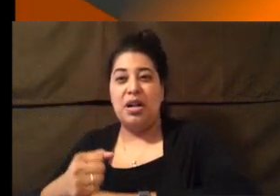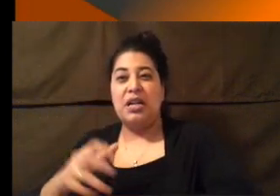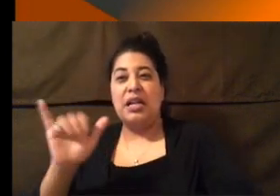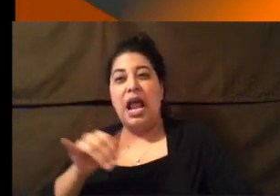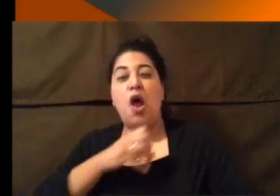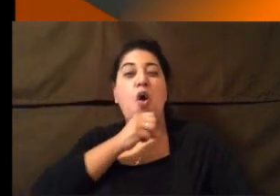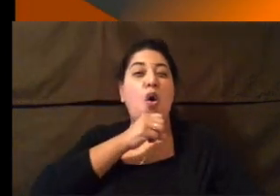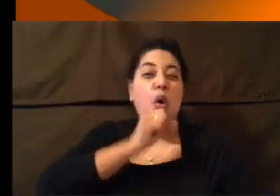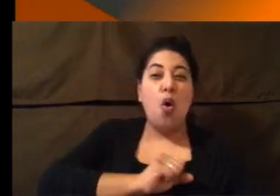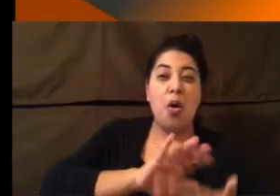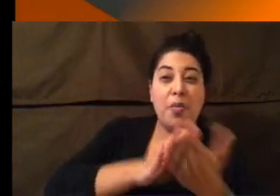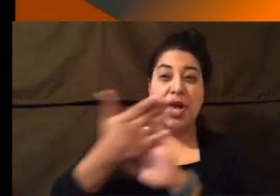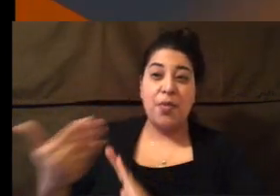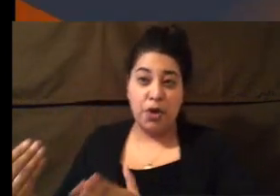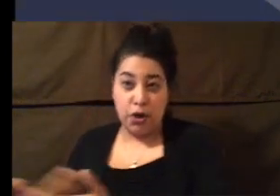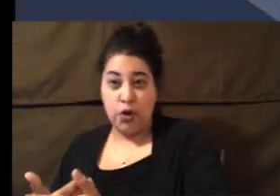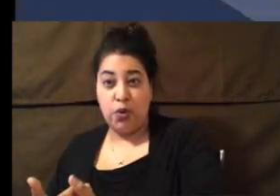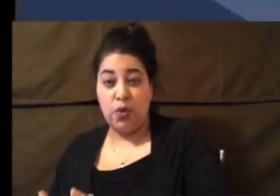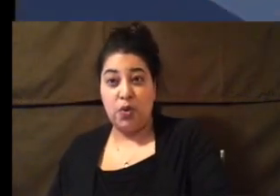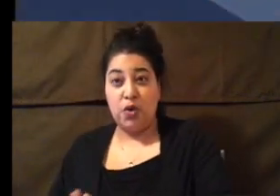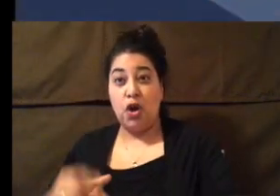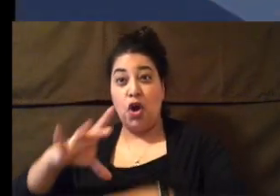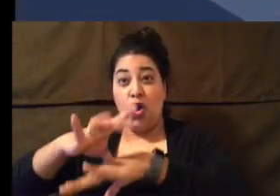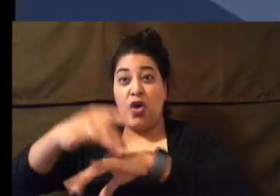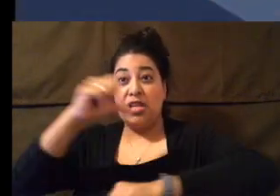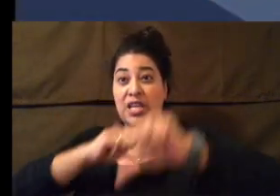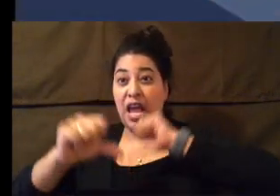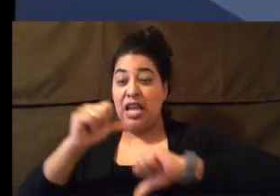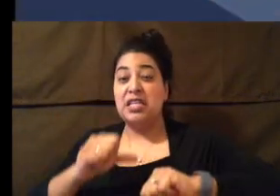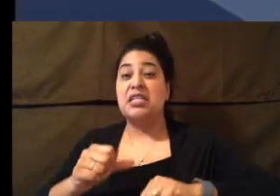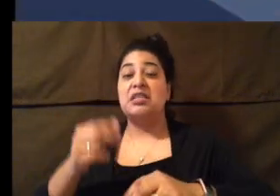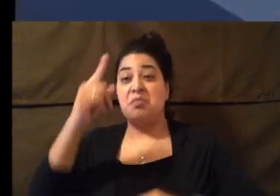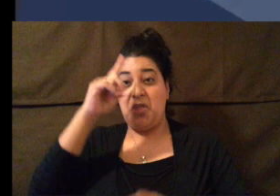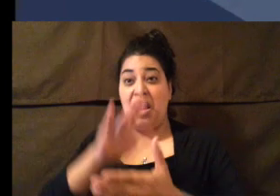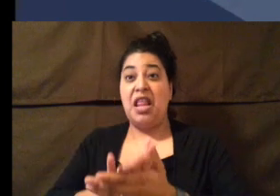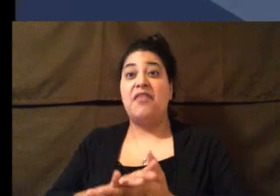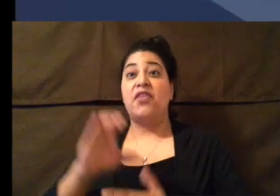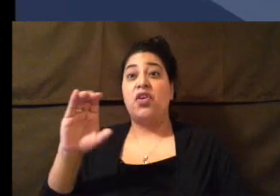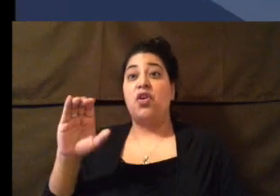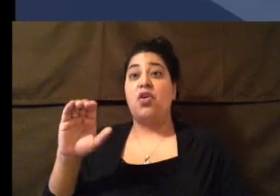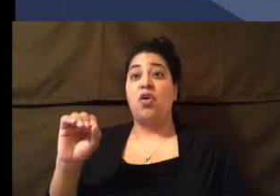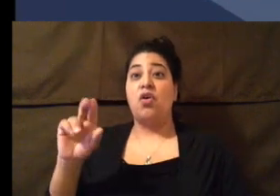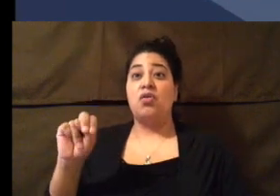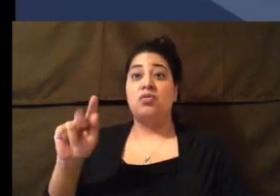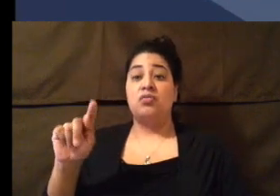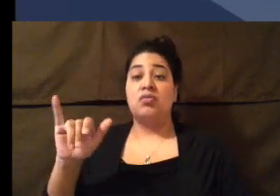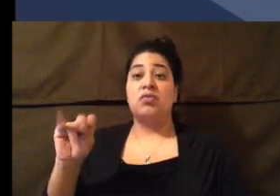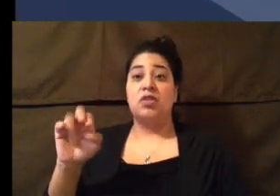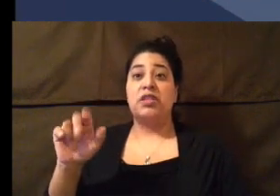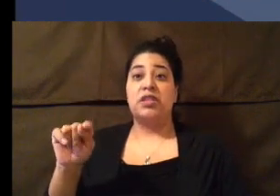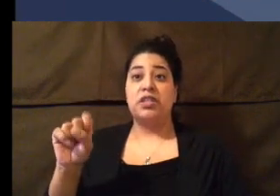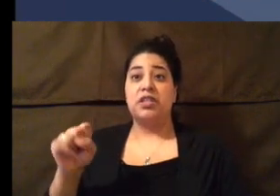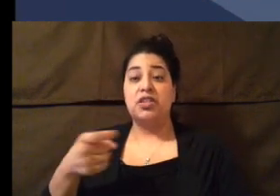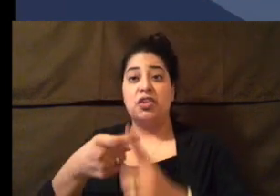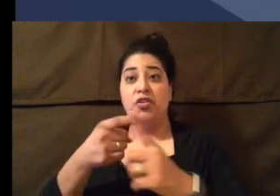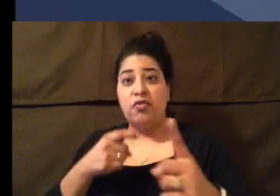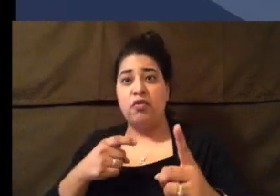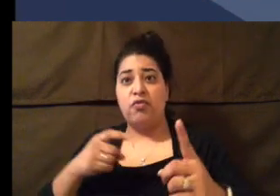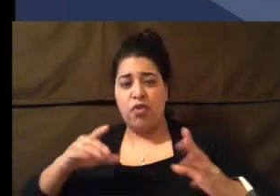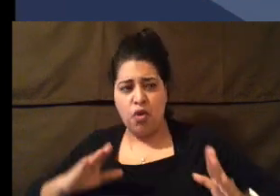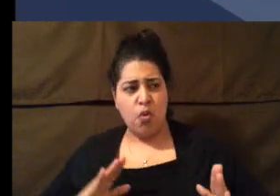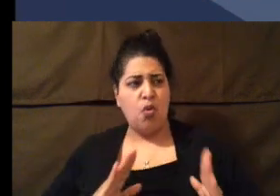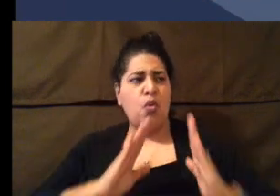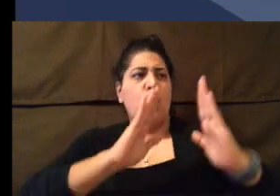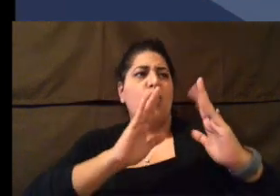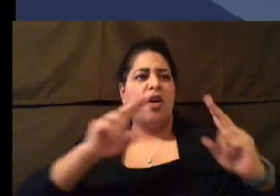as new land on the continent. In fact, geologists believe that billions of years ago, the continents first grew out of the oceans from